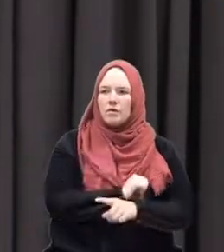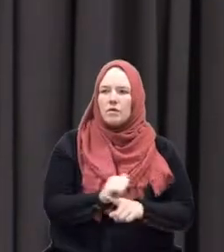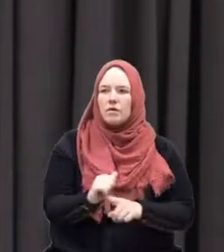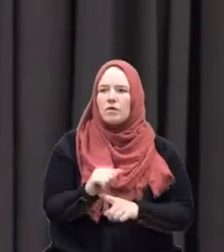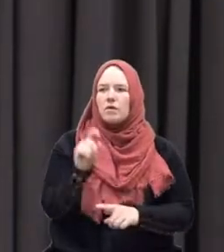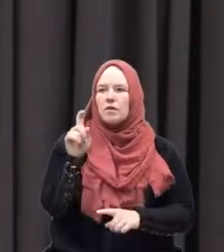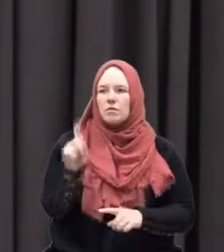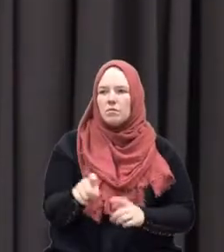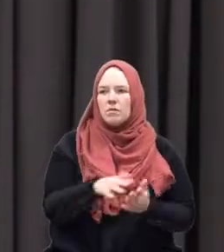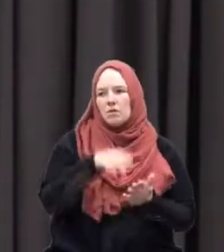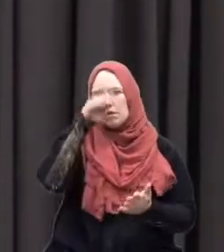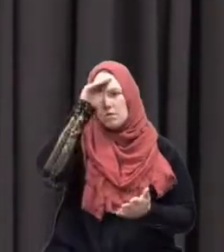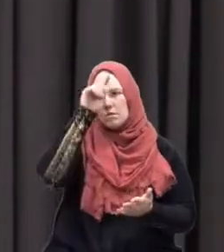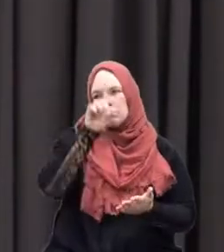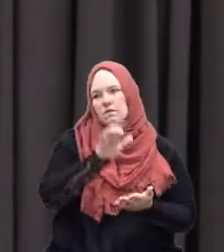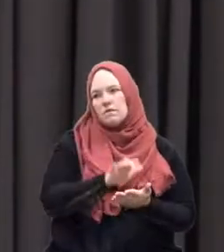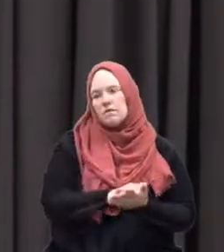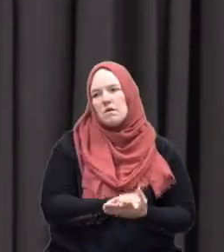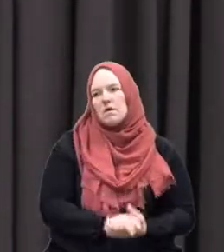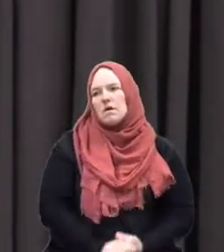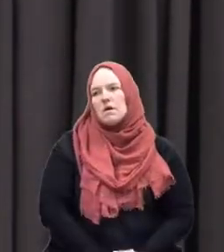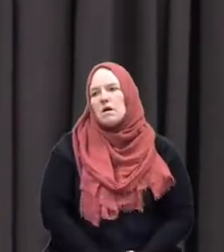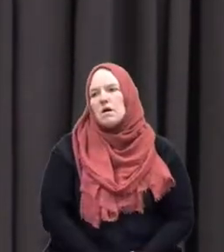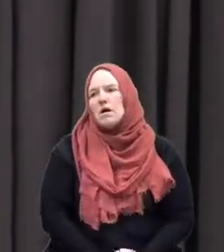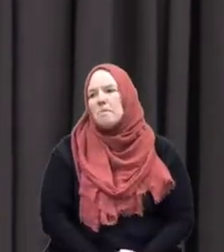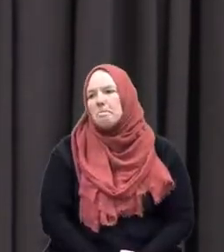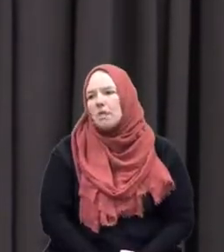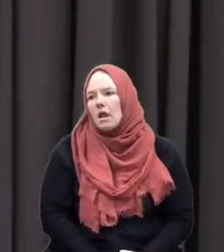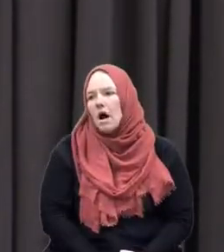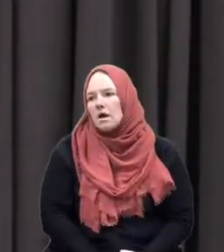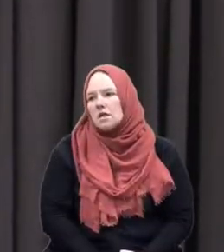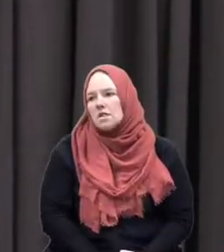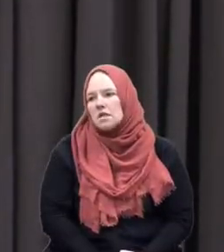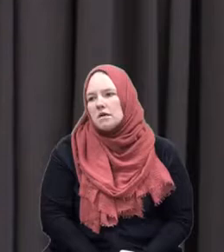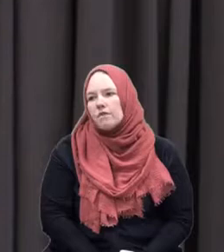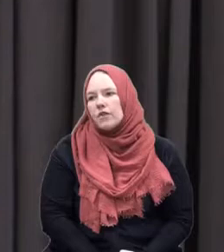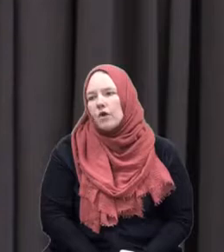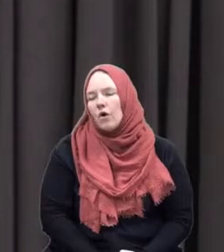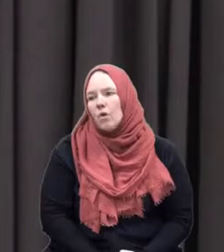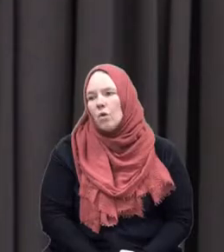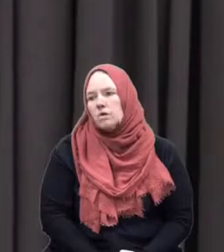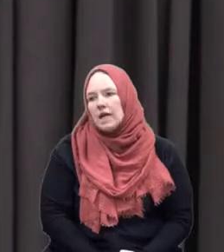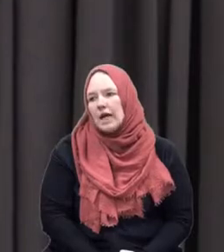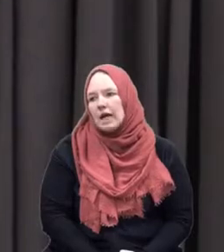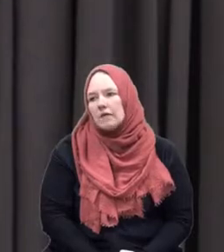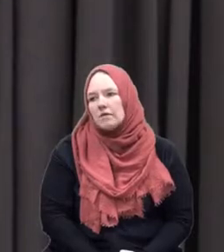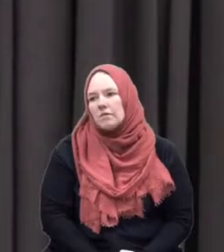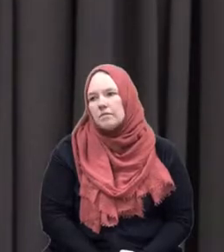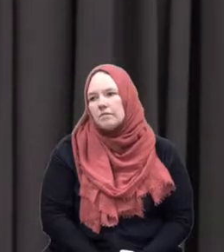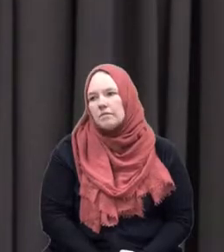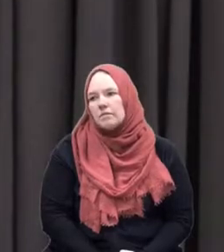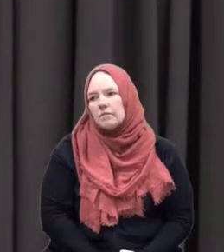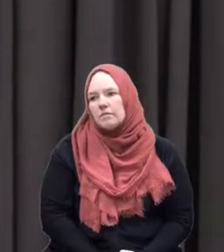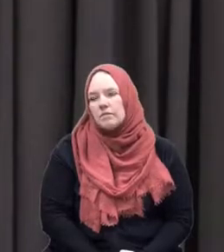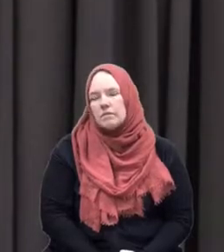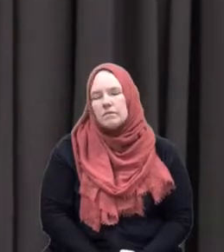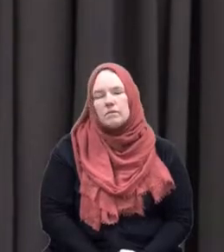you practice, you must learn your faith. And before you learn your faith, you